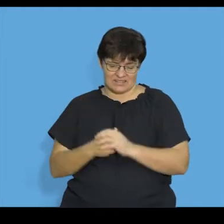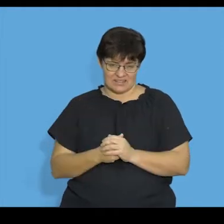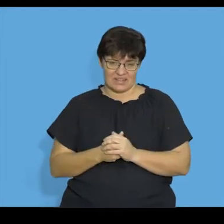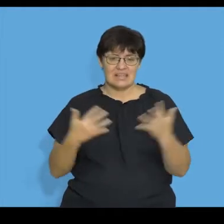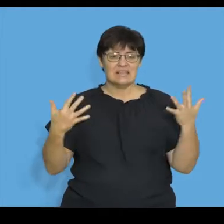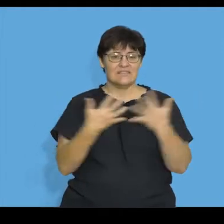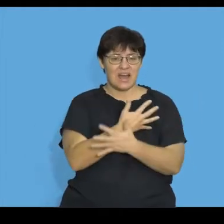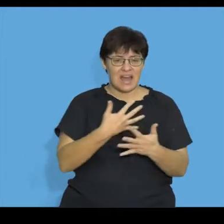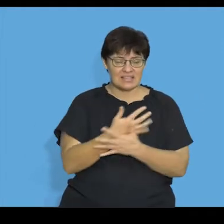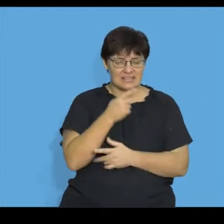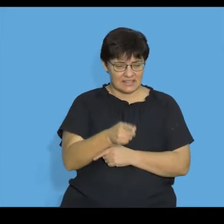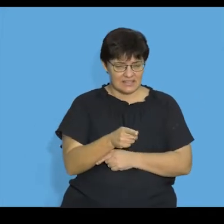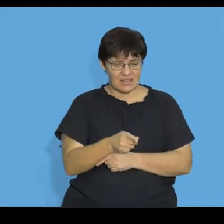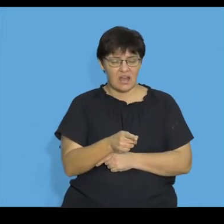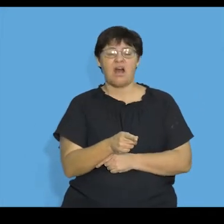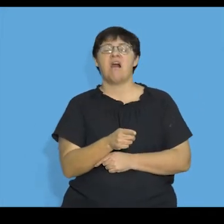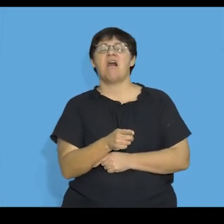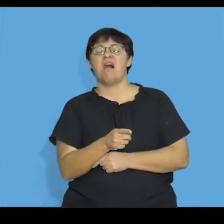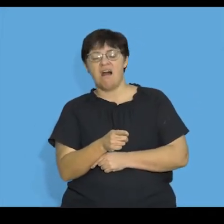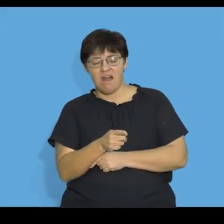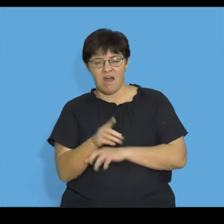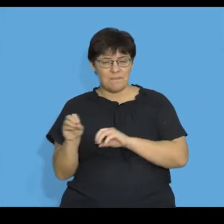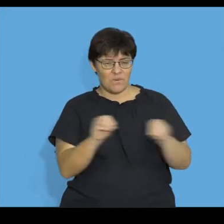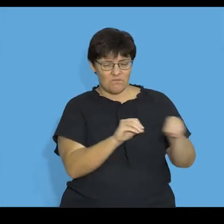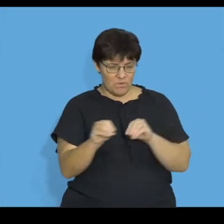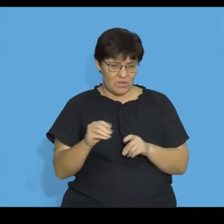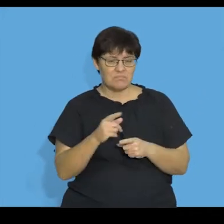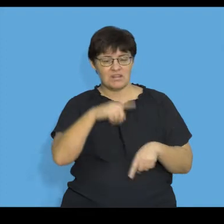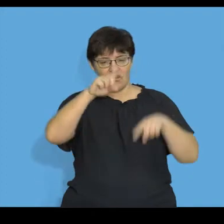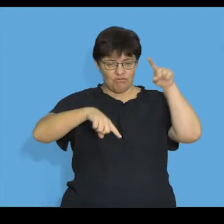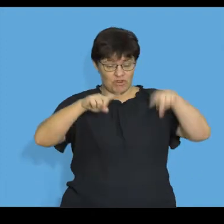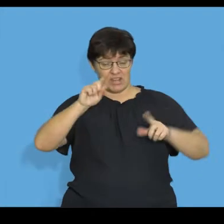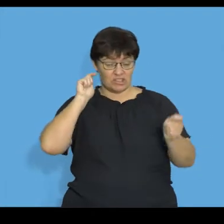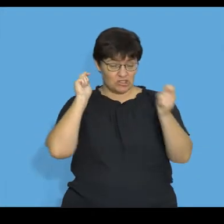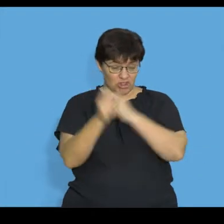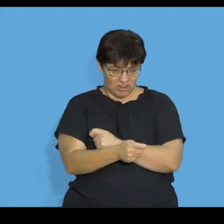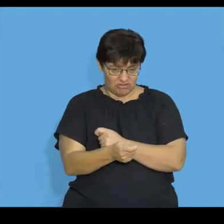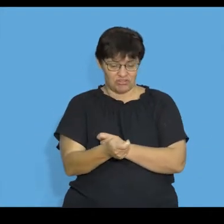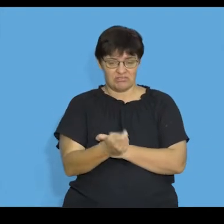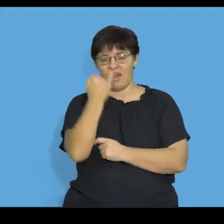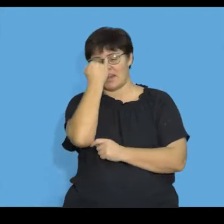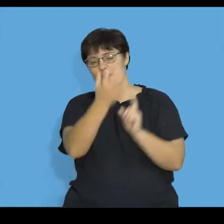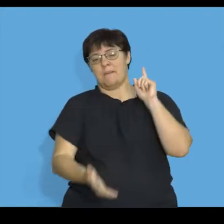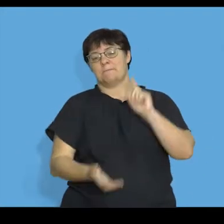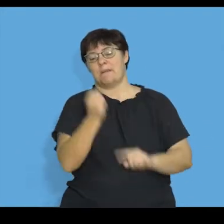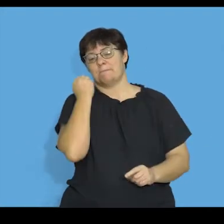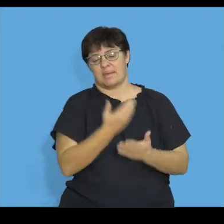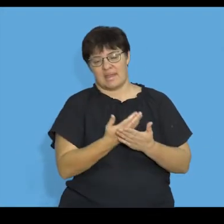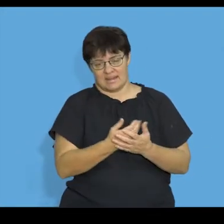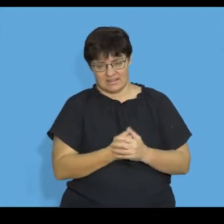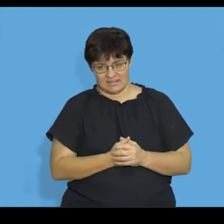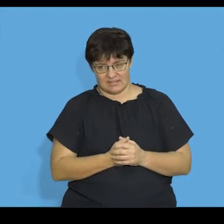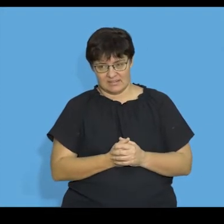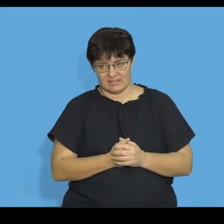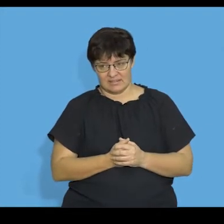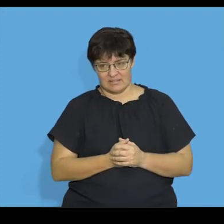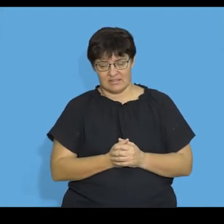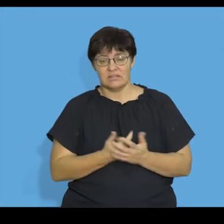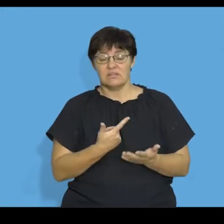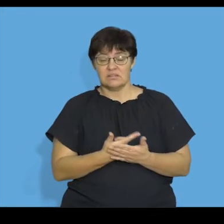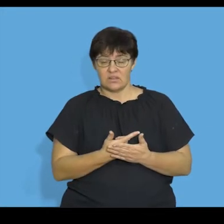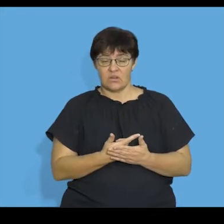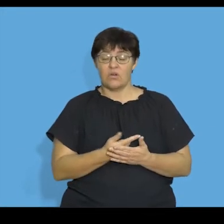motion gives us the idea of the rate of change. And so here, let's put it all together.